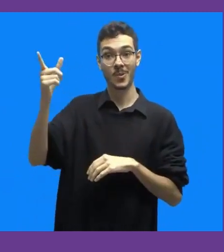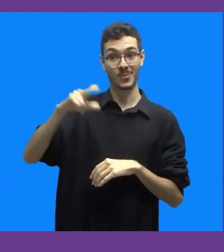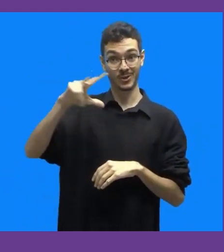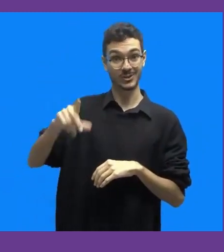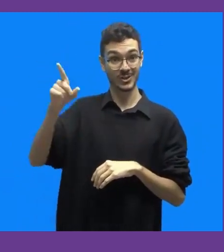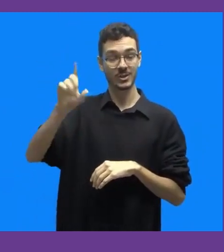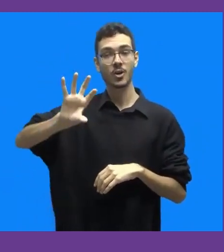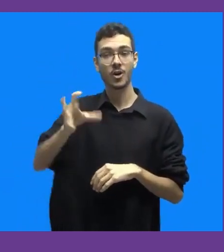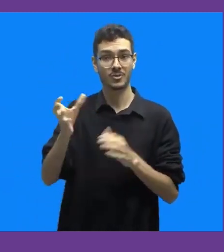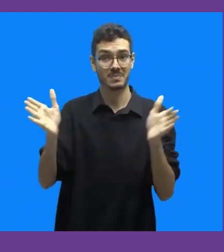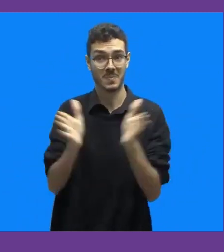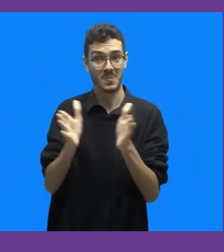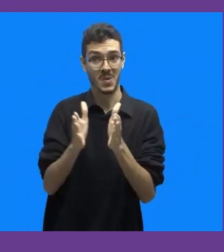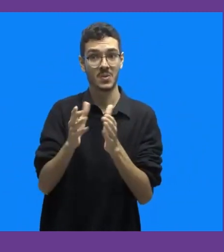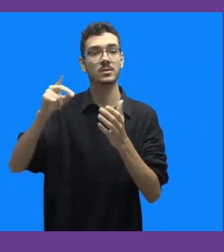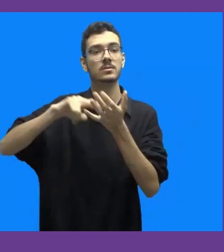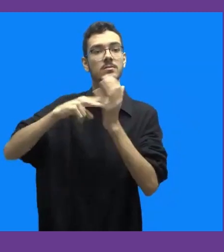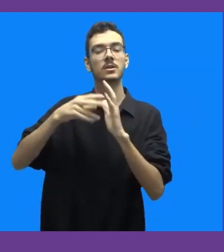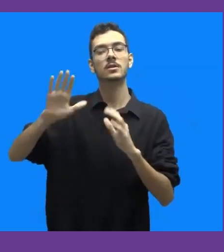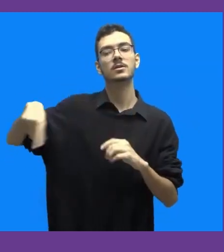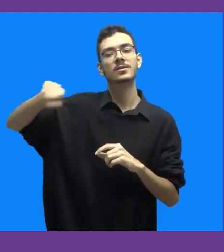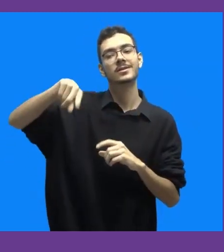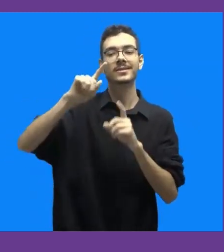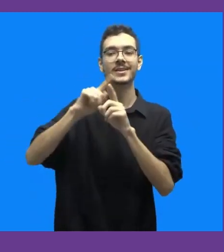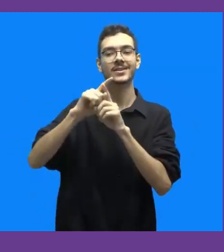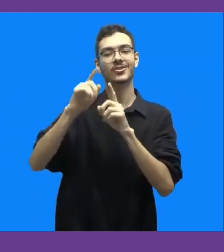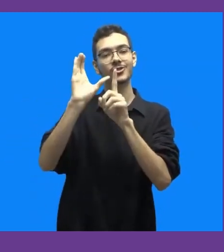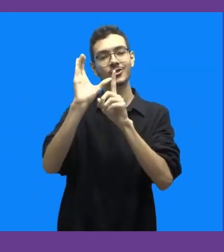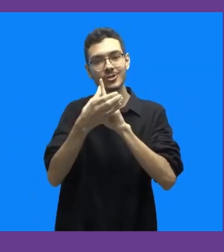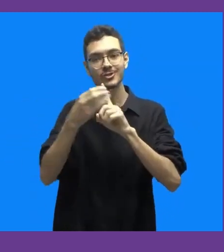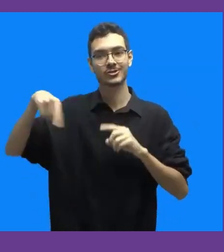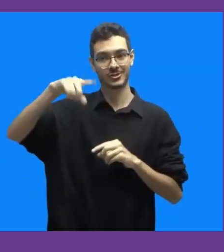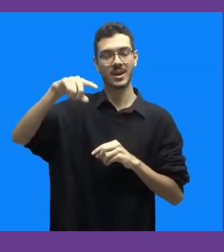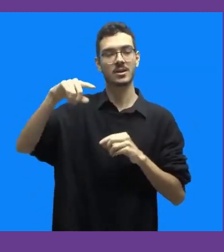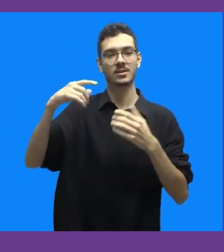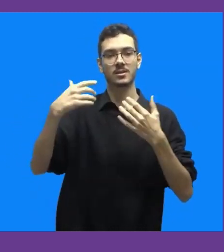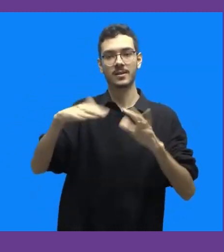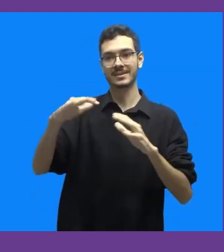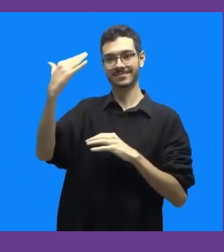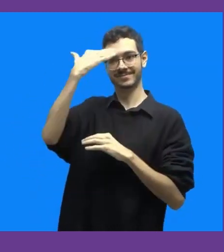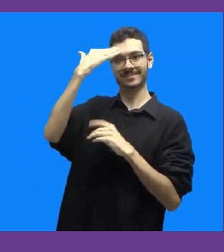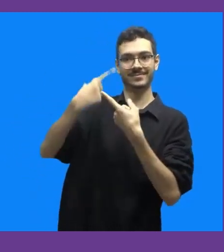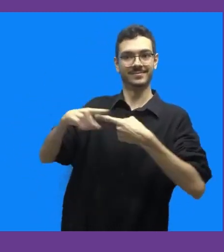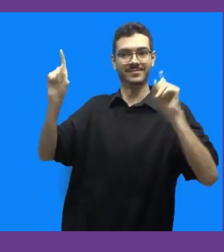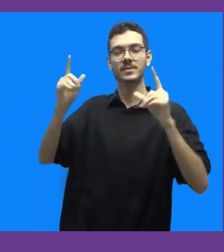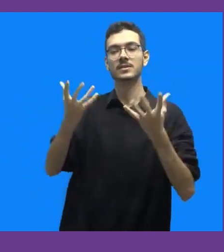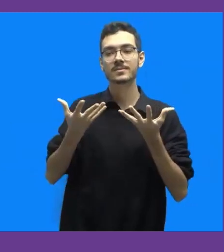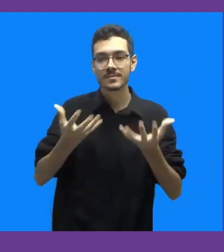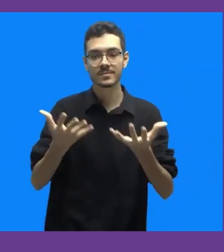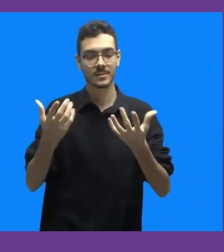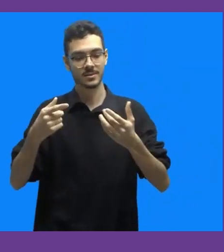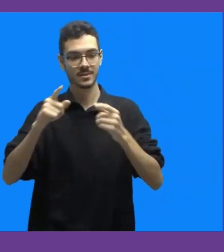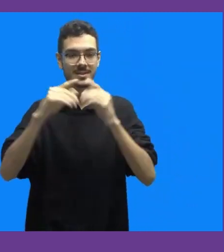higher education in Portugal, they're so different. They work in so different ways. And